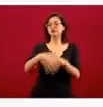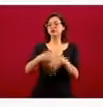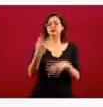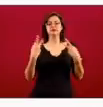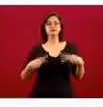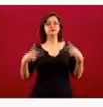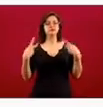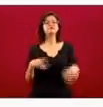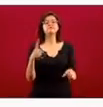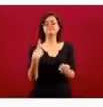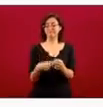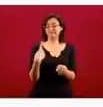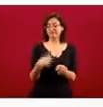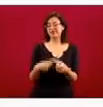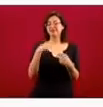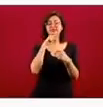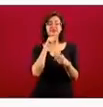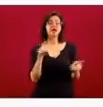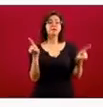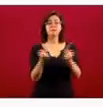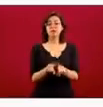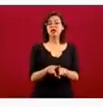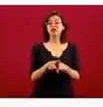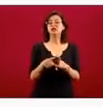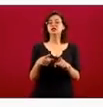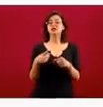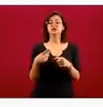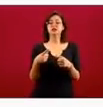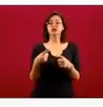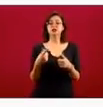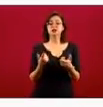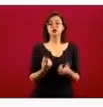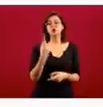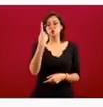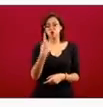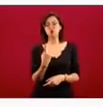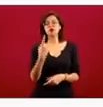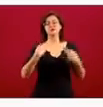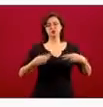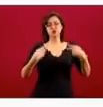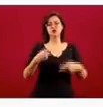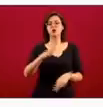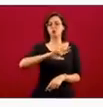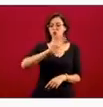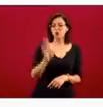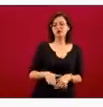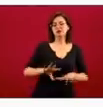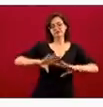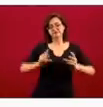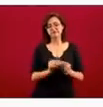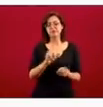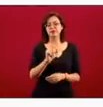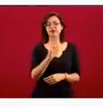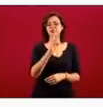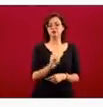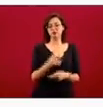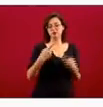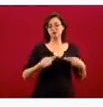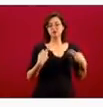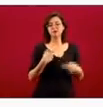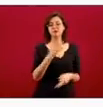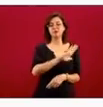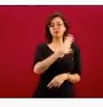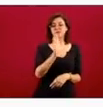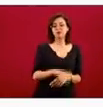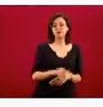have 1,215 cases confirmed. We have added one death